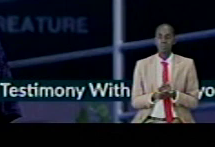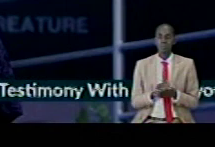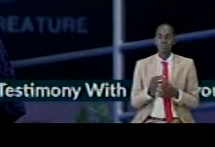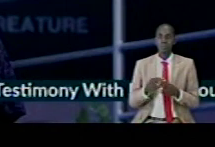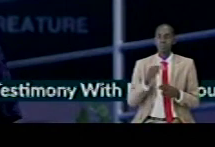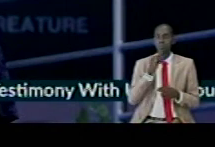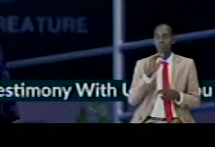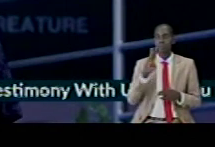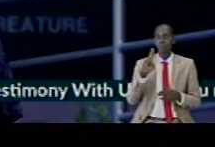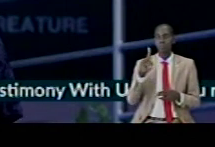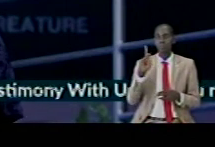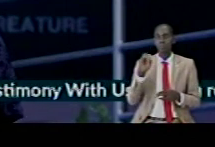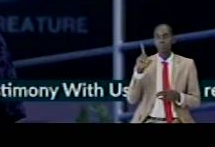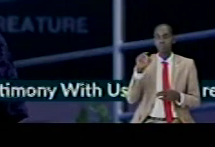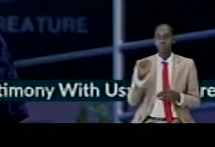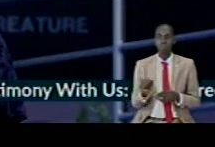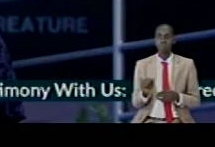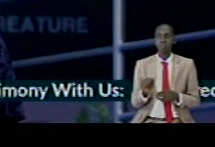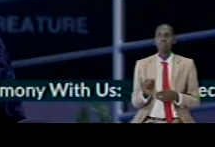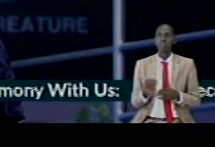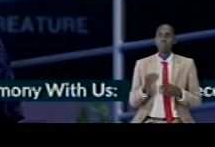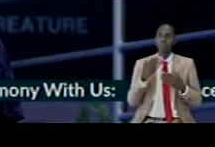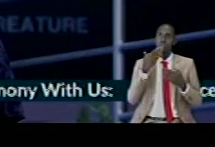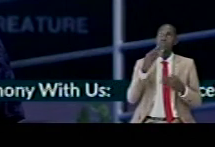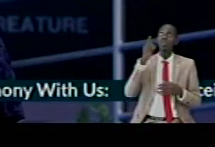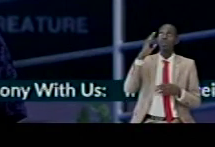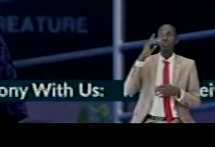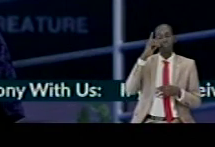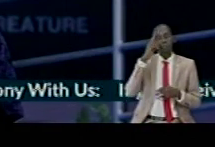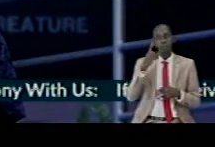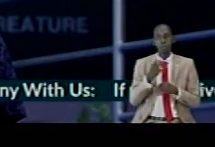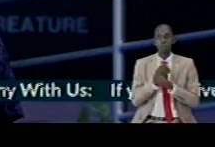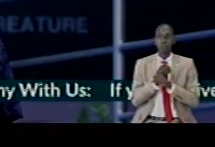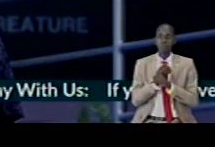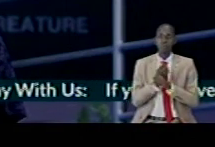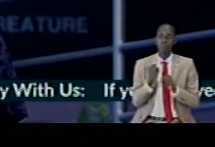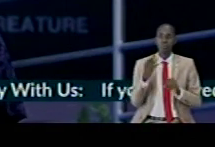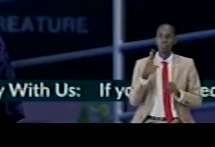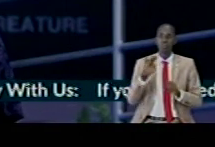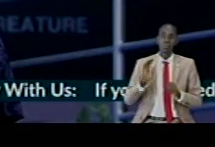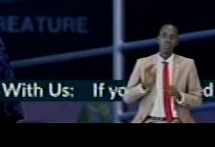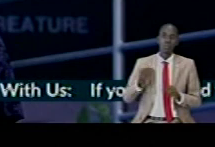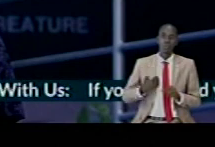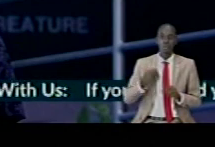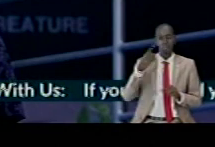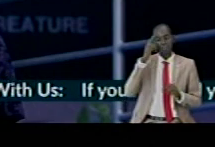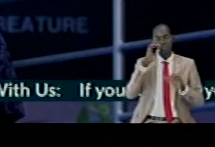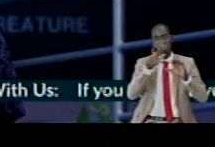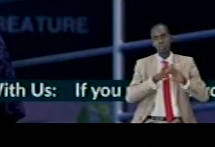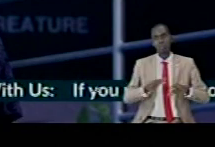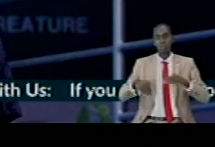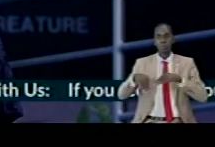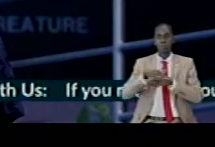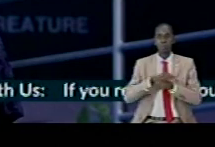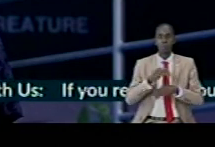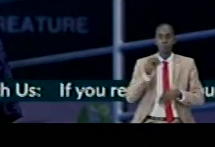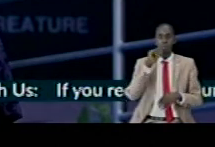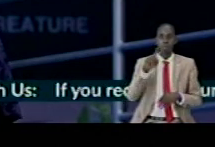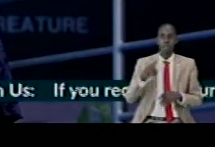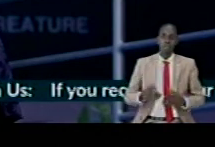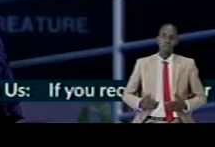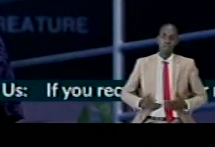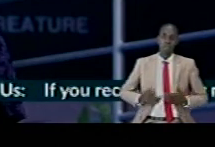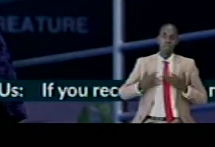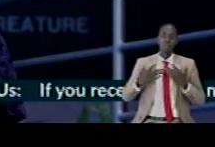give glory to the name of the Lord, firstly for the salvation of my soul, for his mercy over my life. Truly, the Lord has been